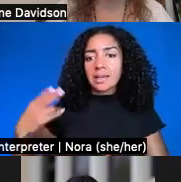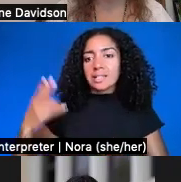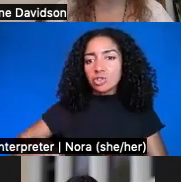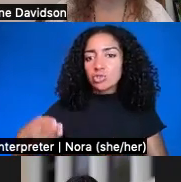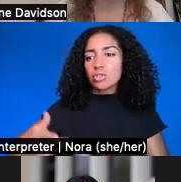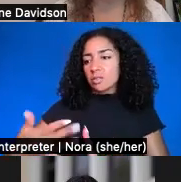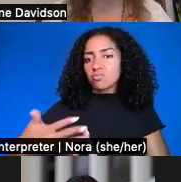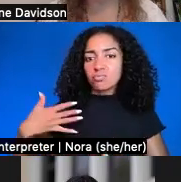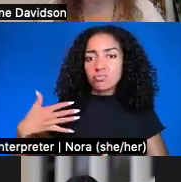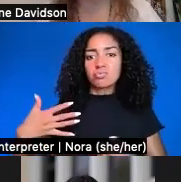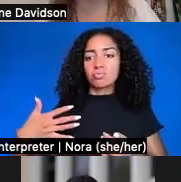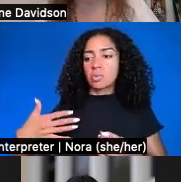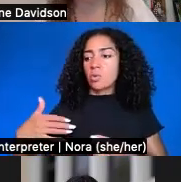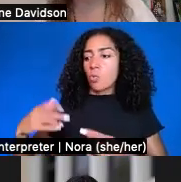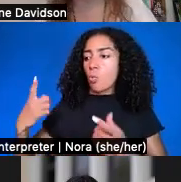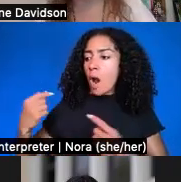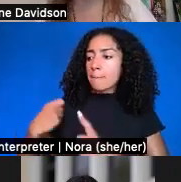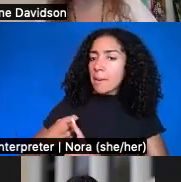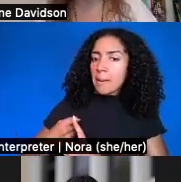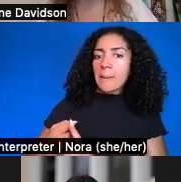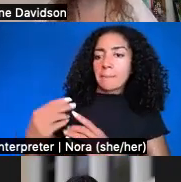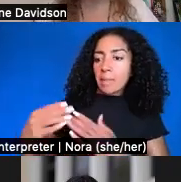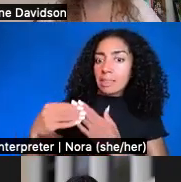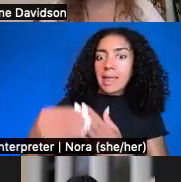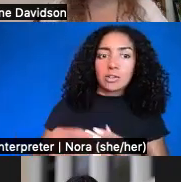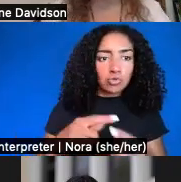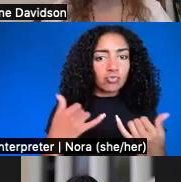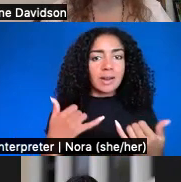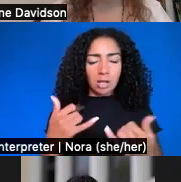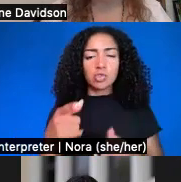expose people to this kind of information. I don't know. Yeah.